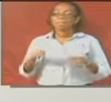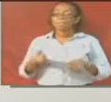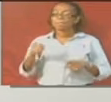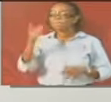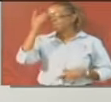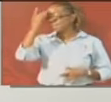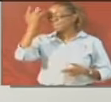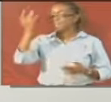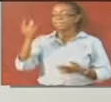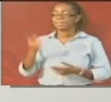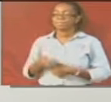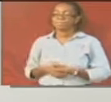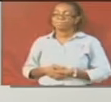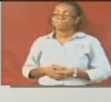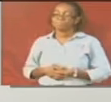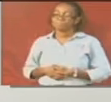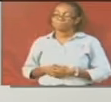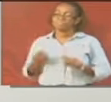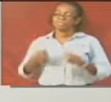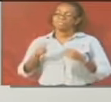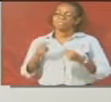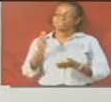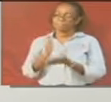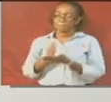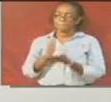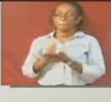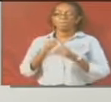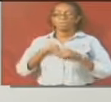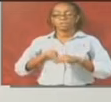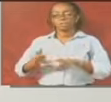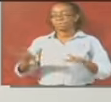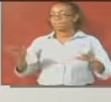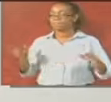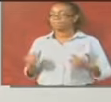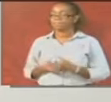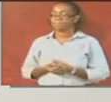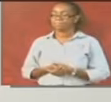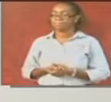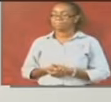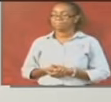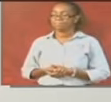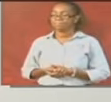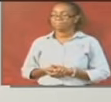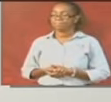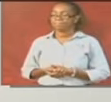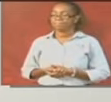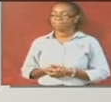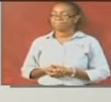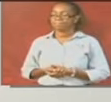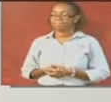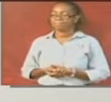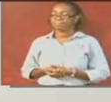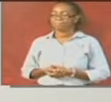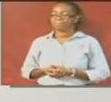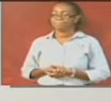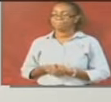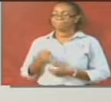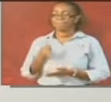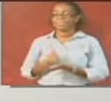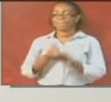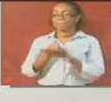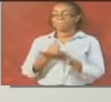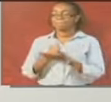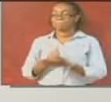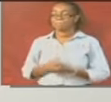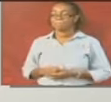to reduce risk and reduce transmission mirror the mechanisms that would allow us to reduce